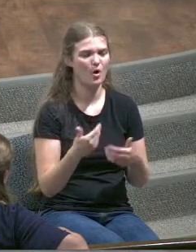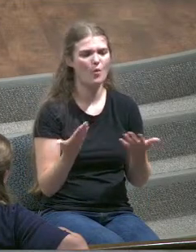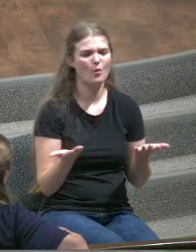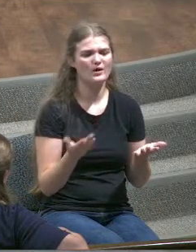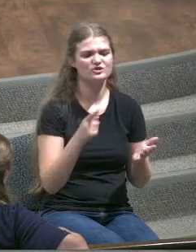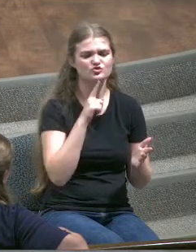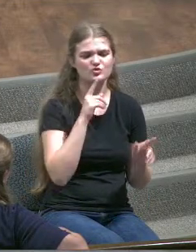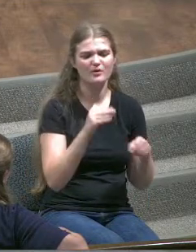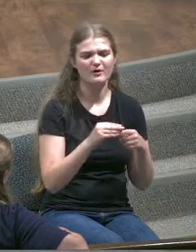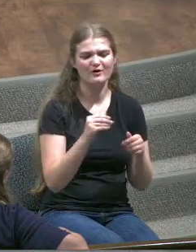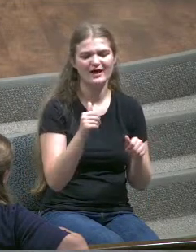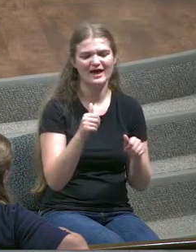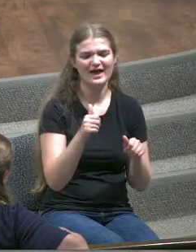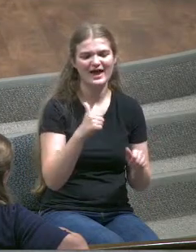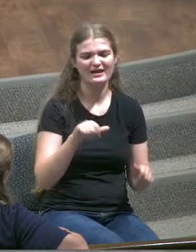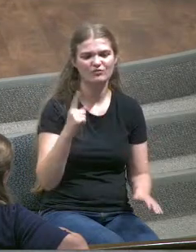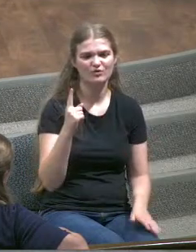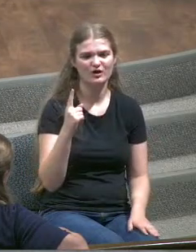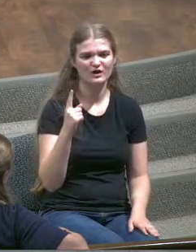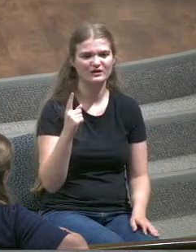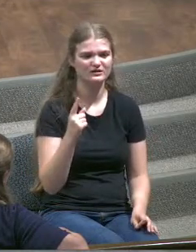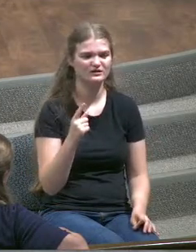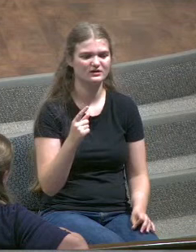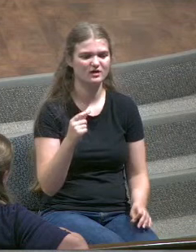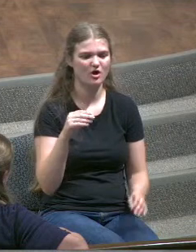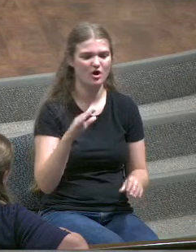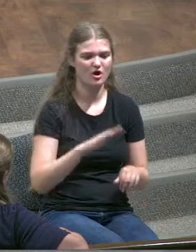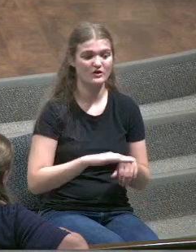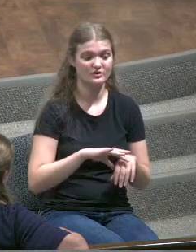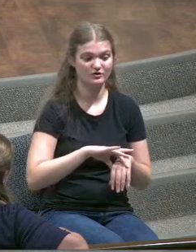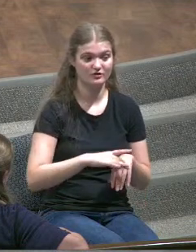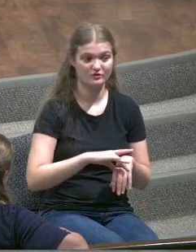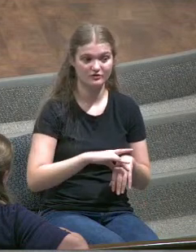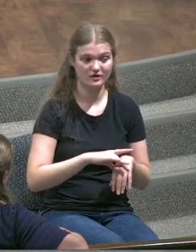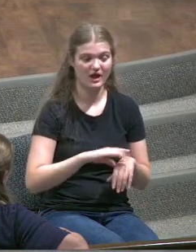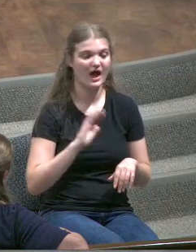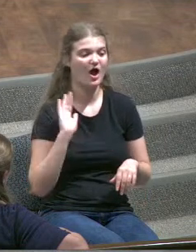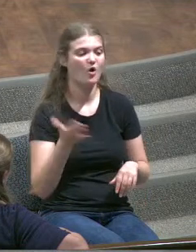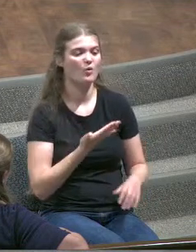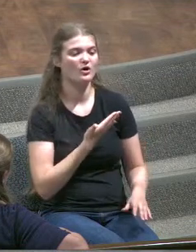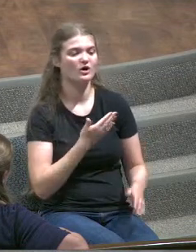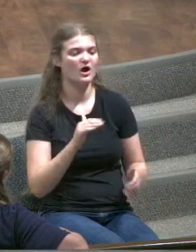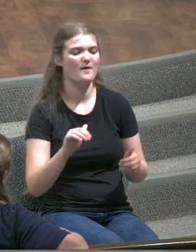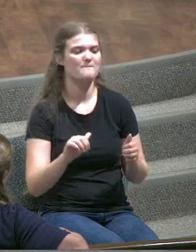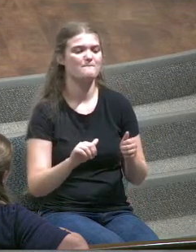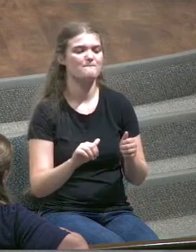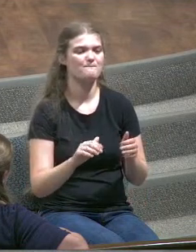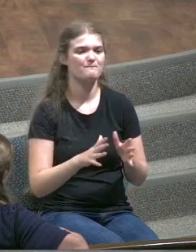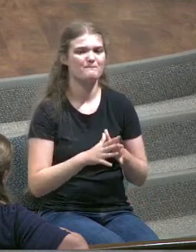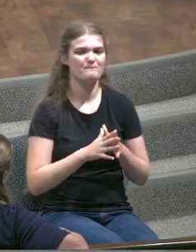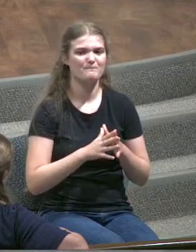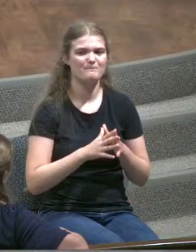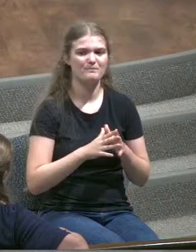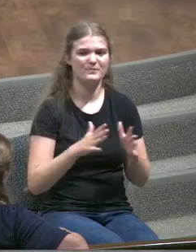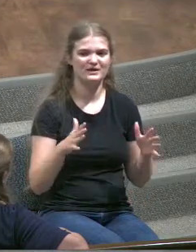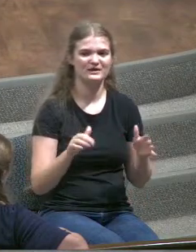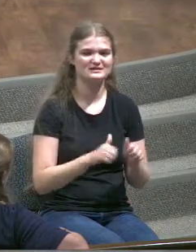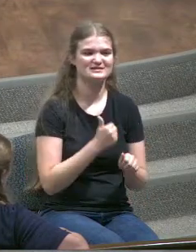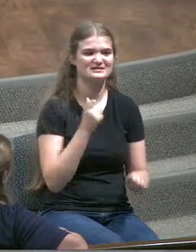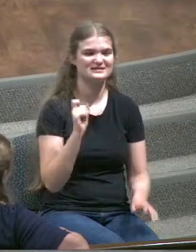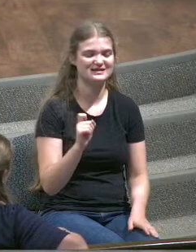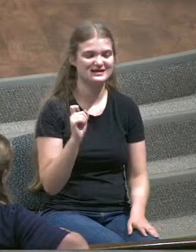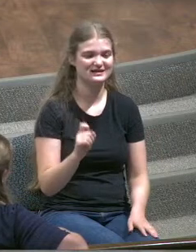Jesus? Our number one need is to be forgiven of sin. And so Jesus not only